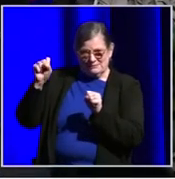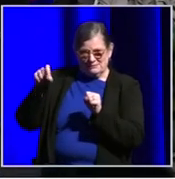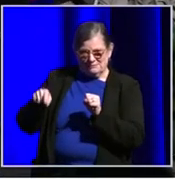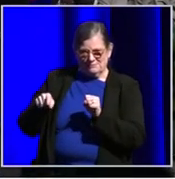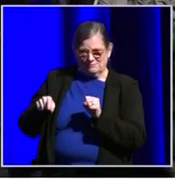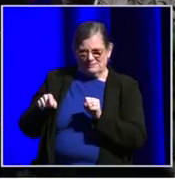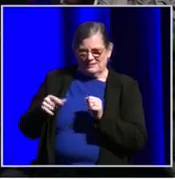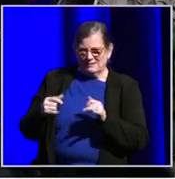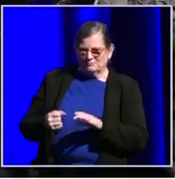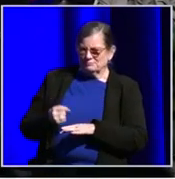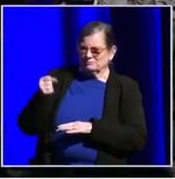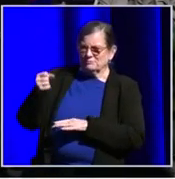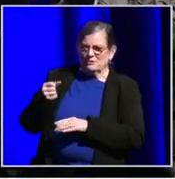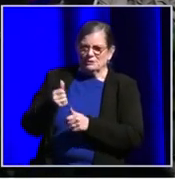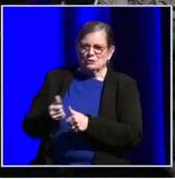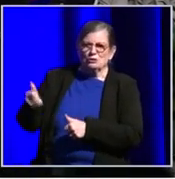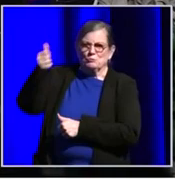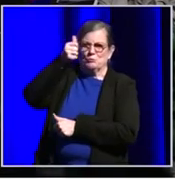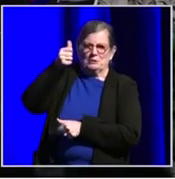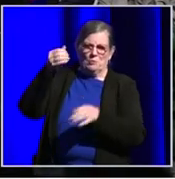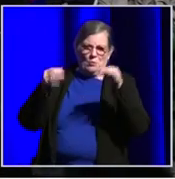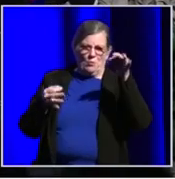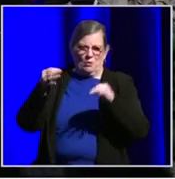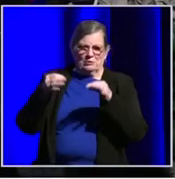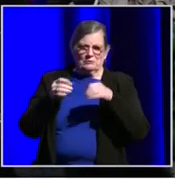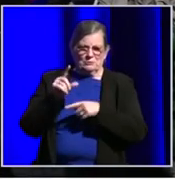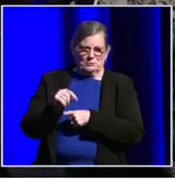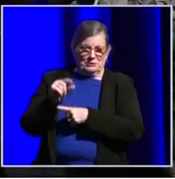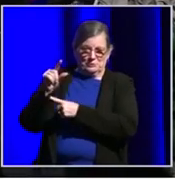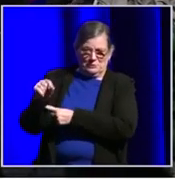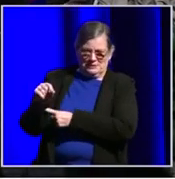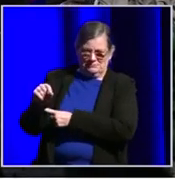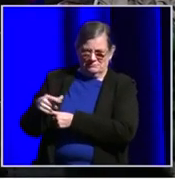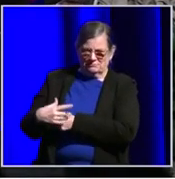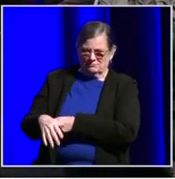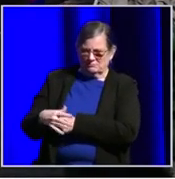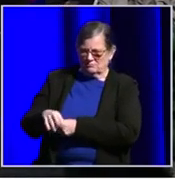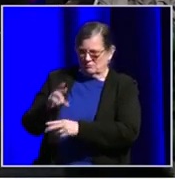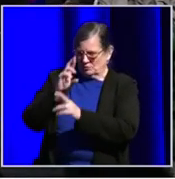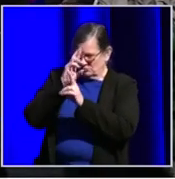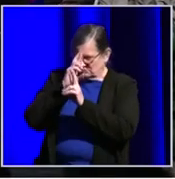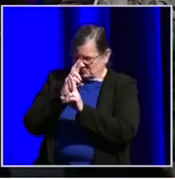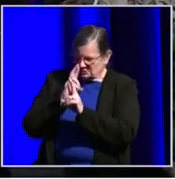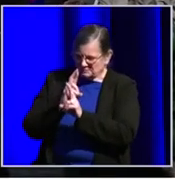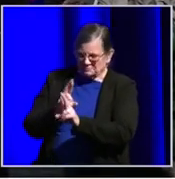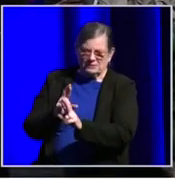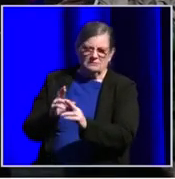2020. She's widely respected by her colleagues, and I am grateful for her being here today.